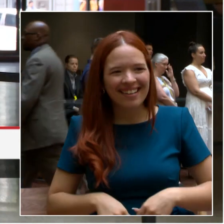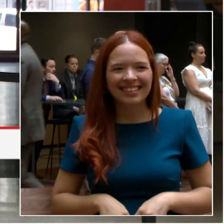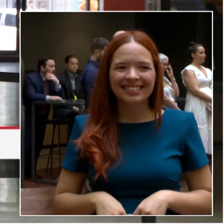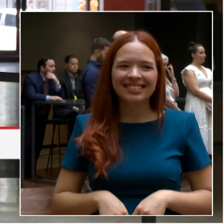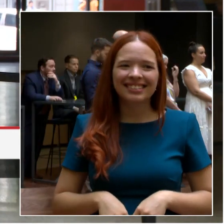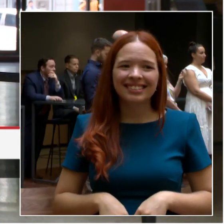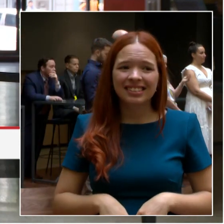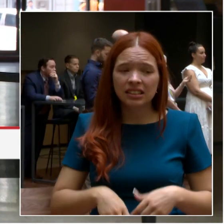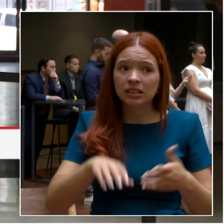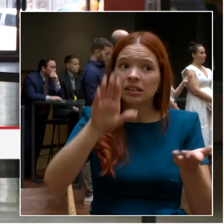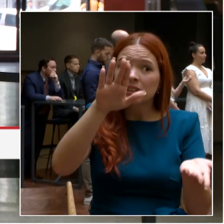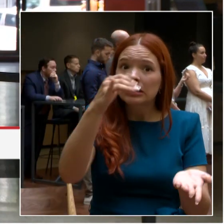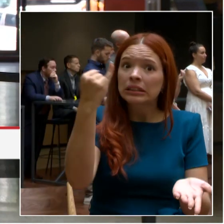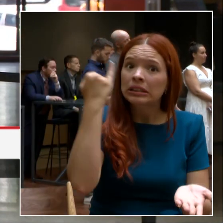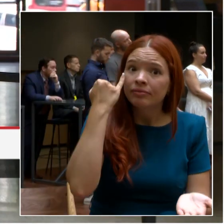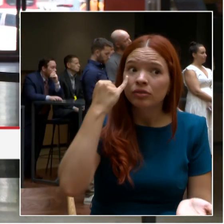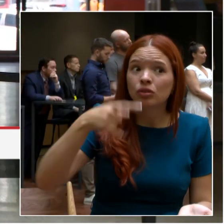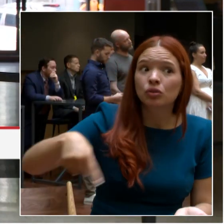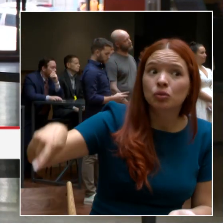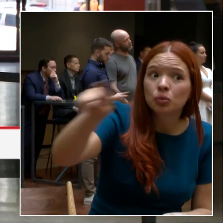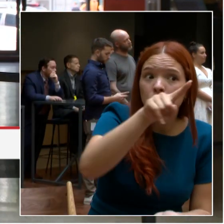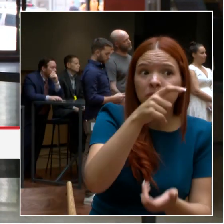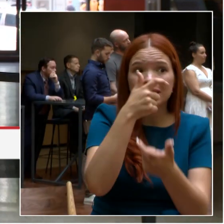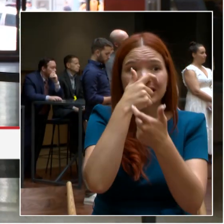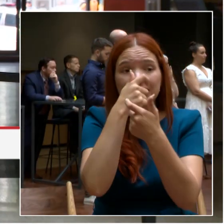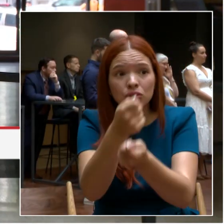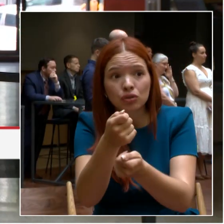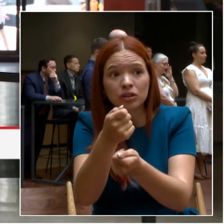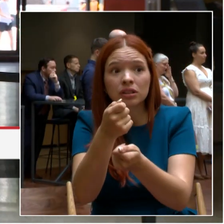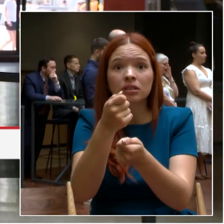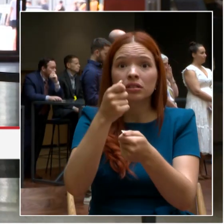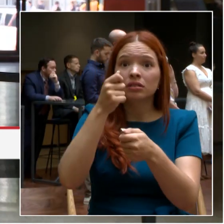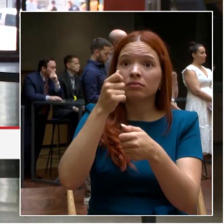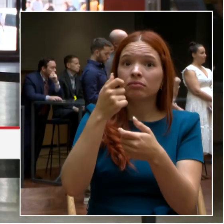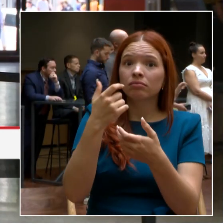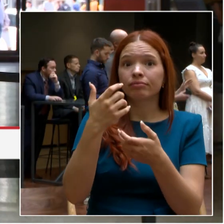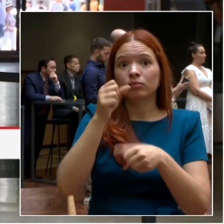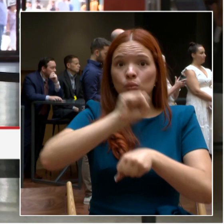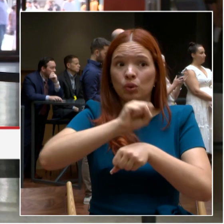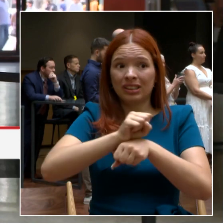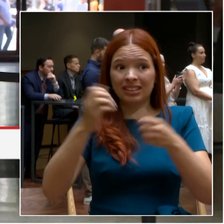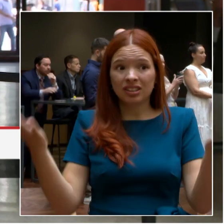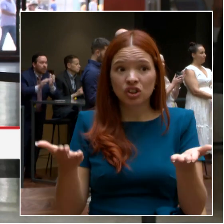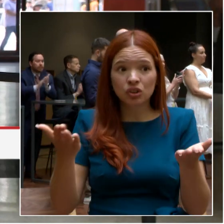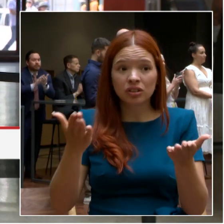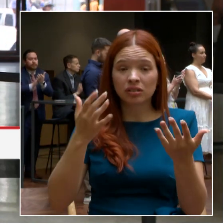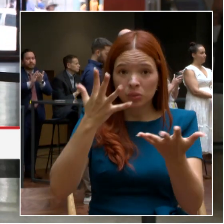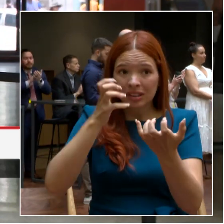our workers at work in the downtown, please give us a round of applause.